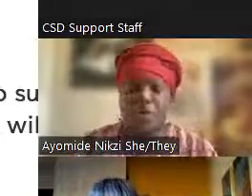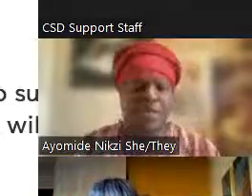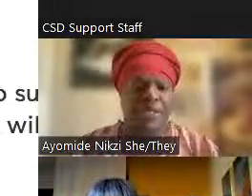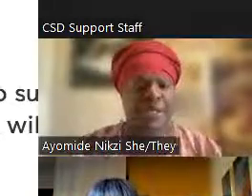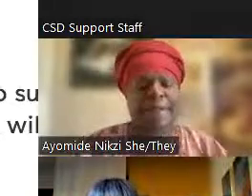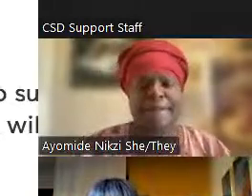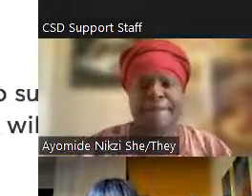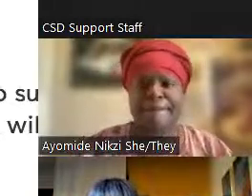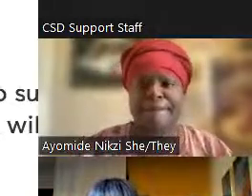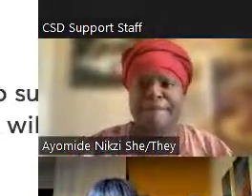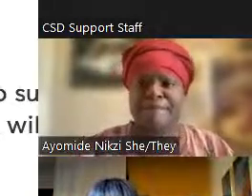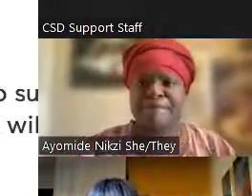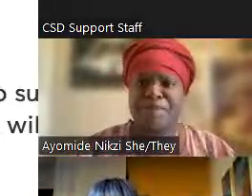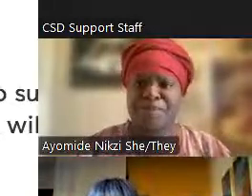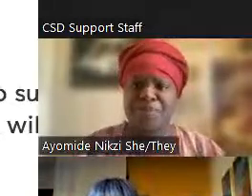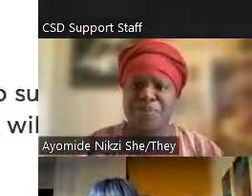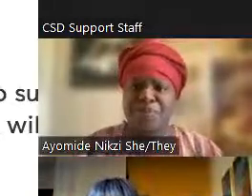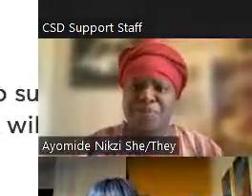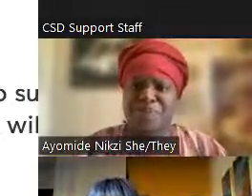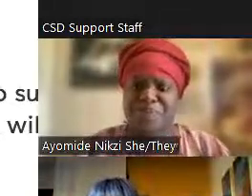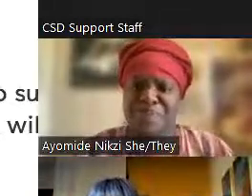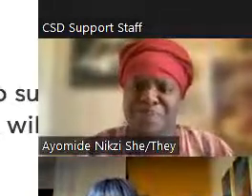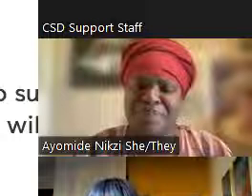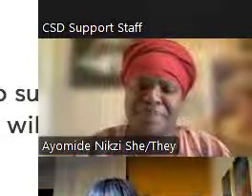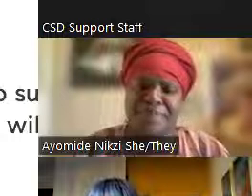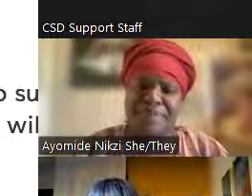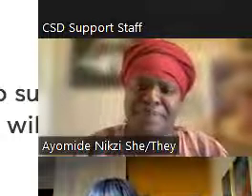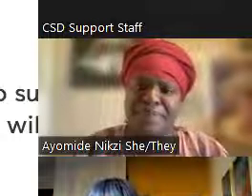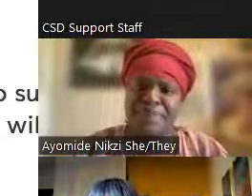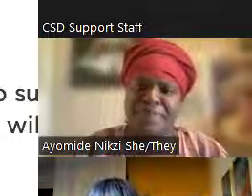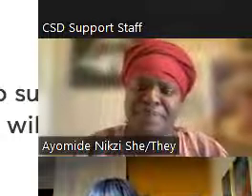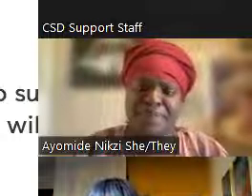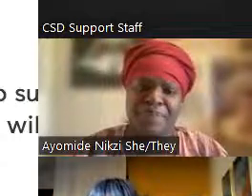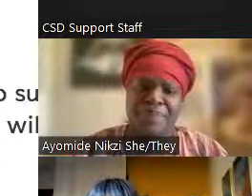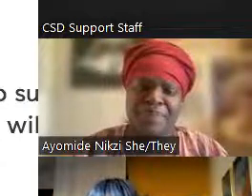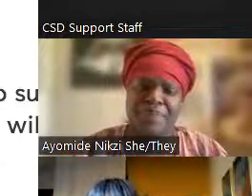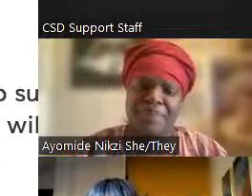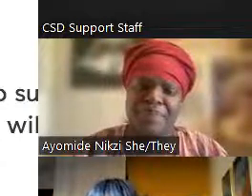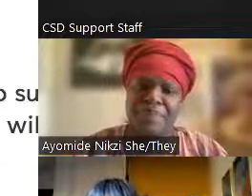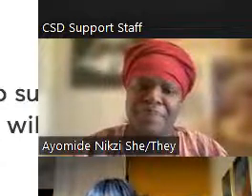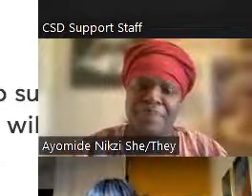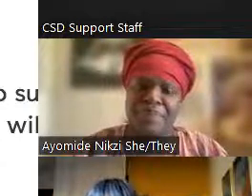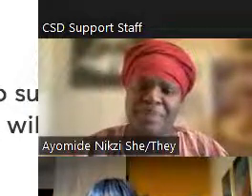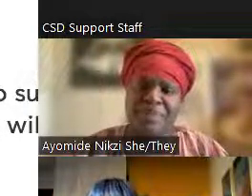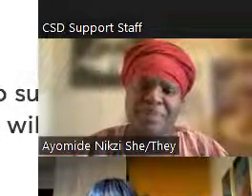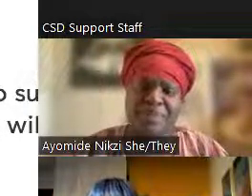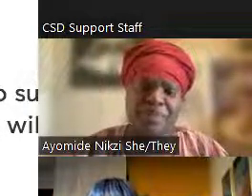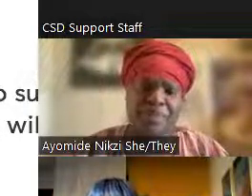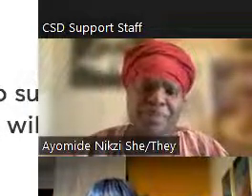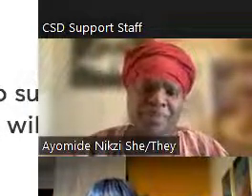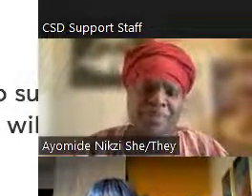What we're doing today? Yes. So going over our screen right